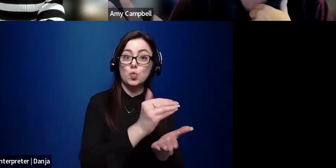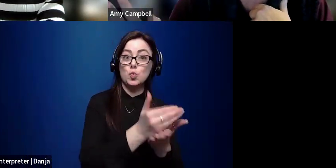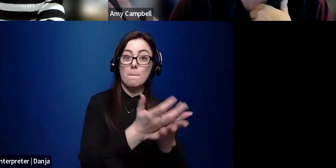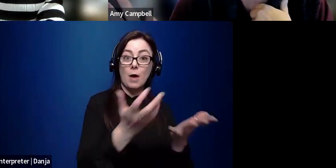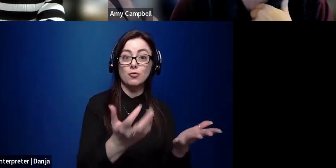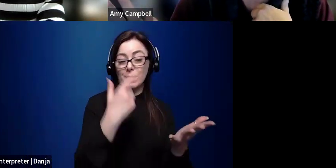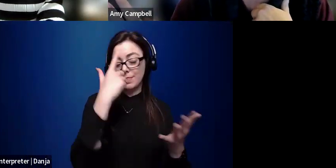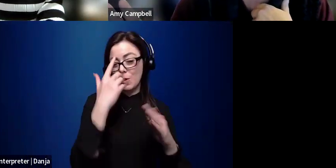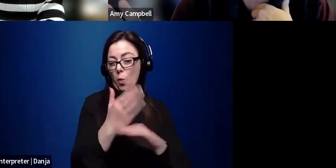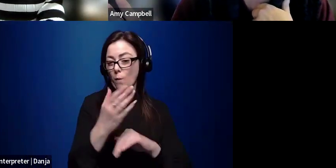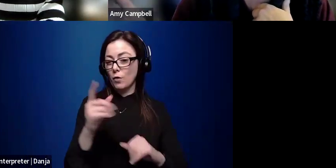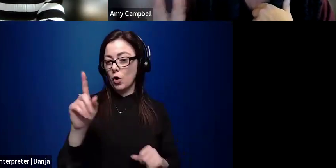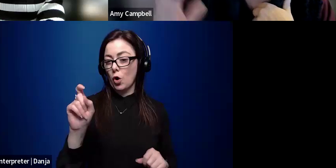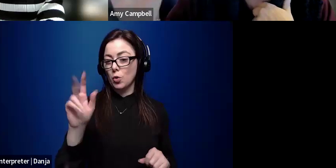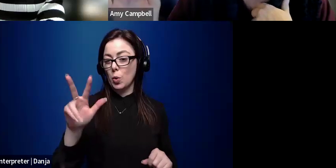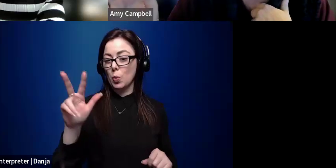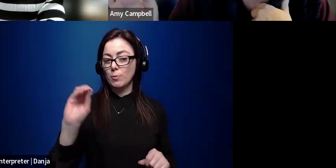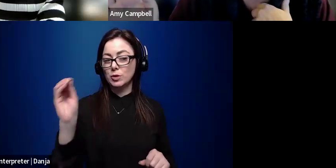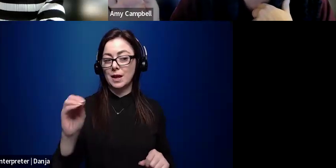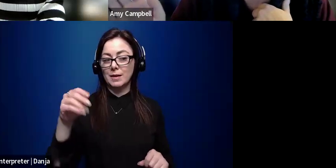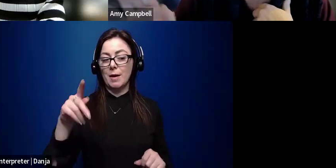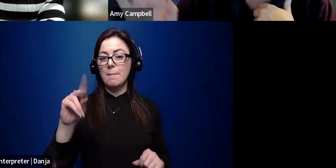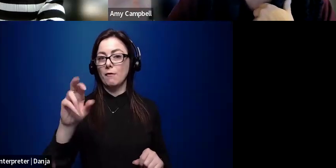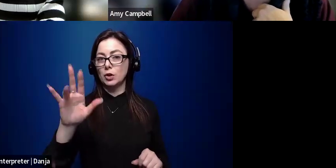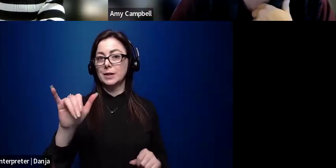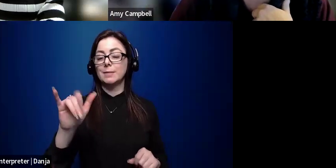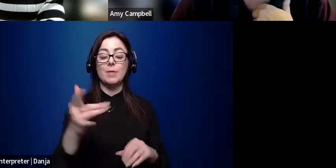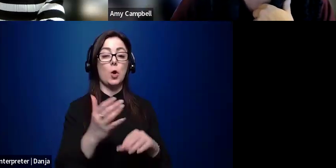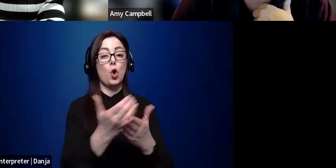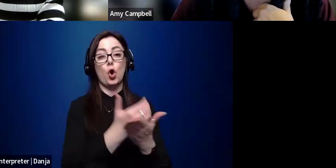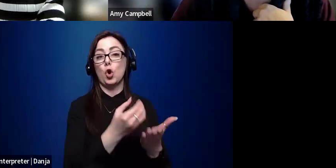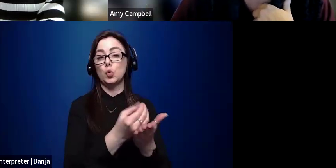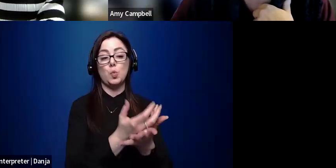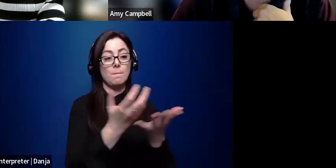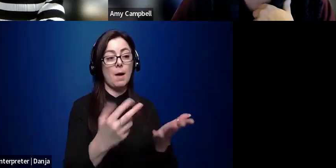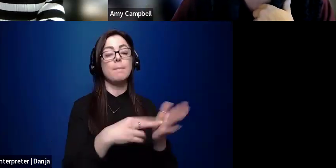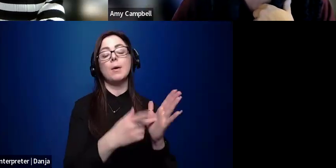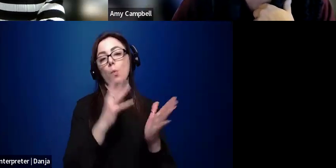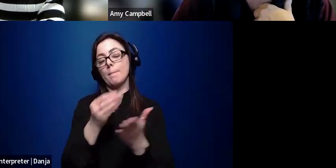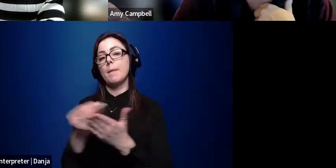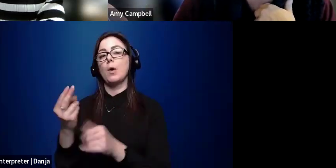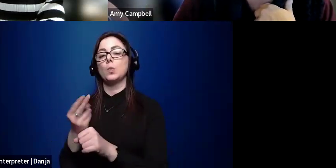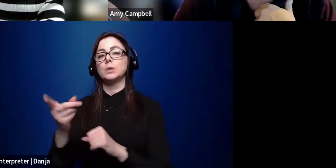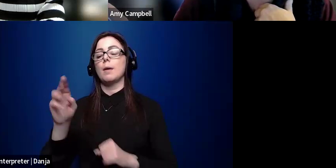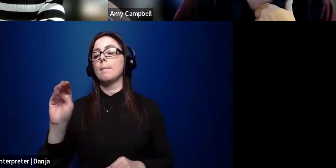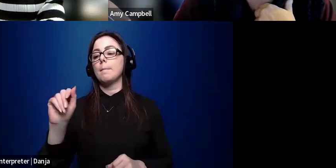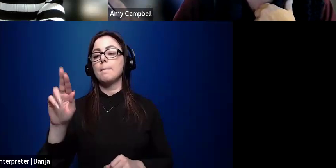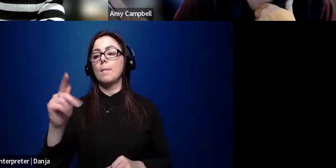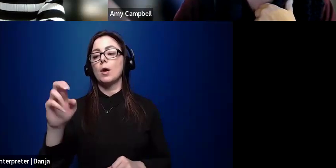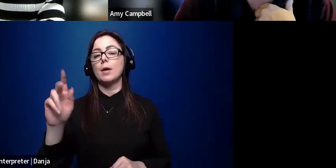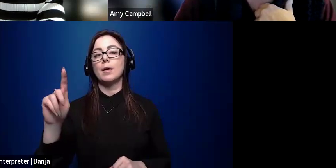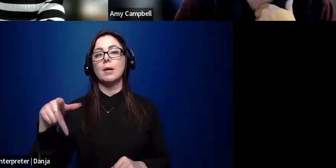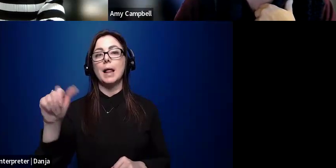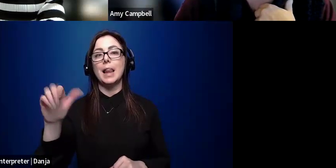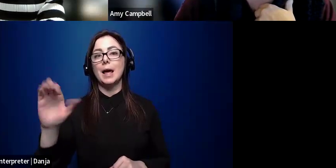think it's over 133% of poverty. They earn too much. So they're going to buy their plan on the marketplace. And